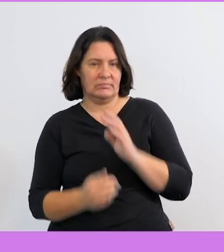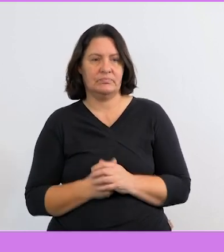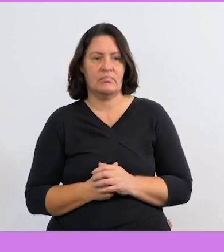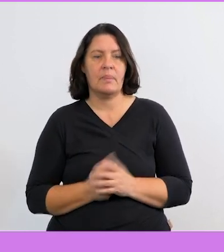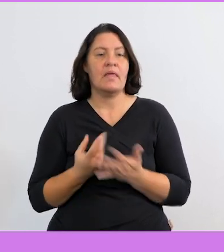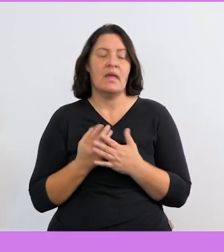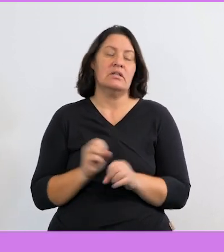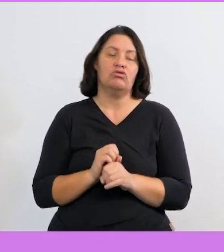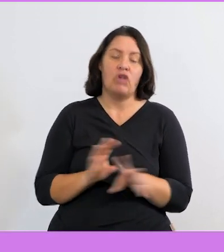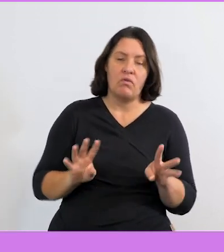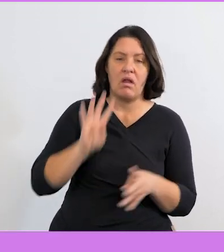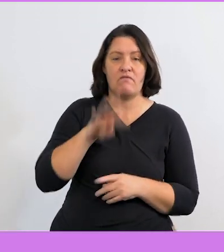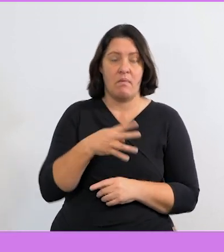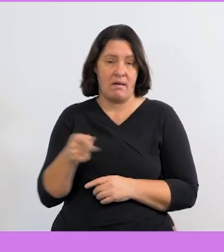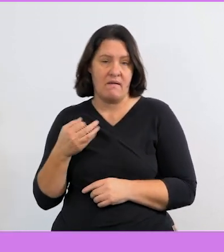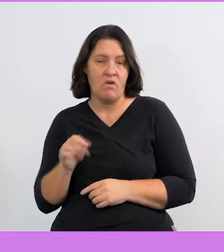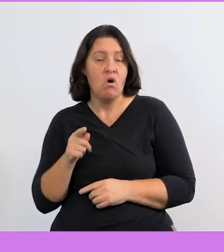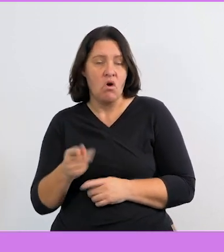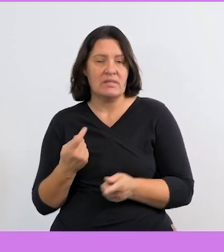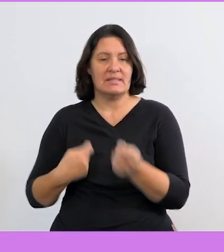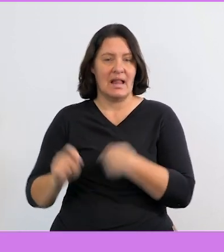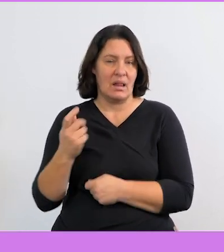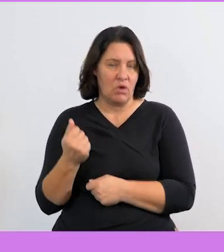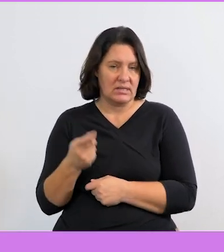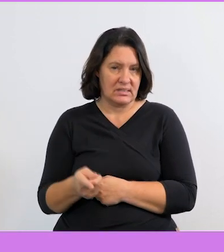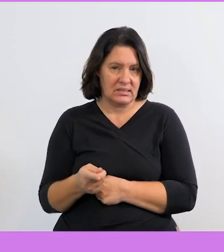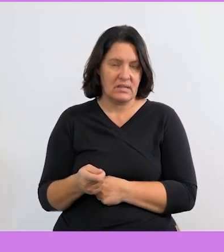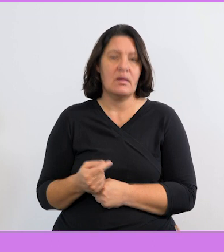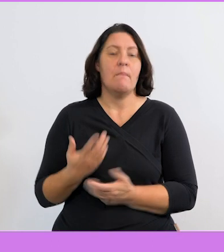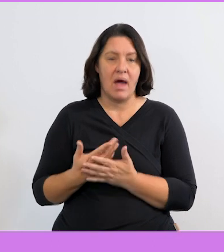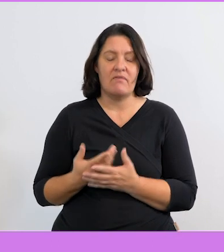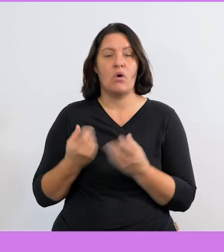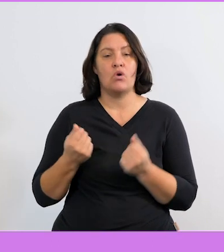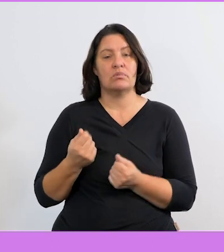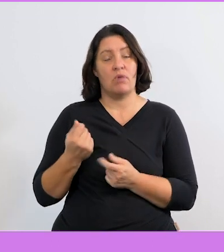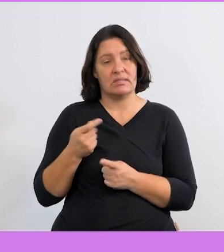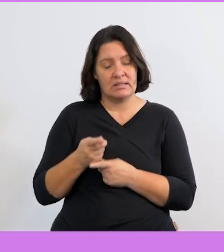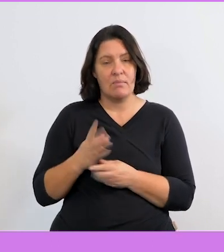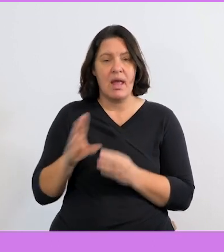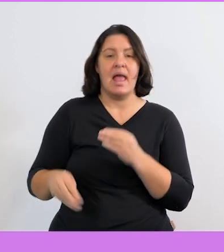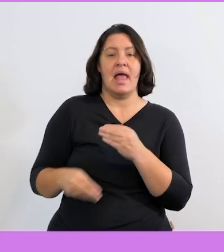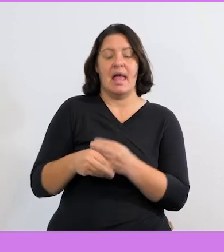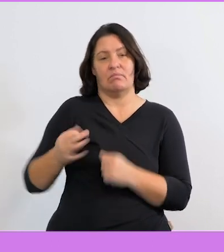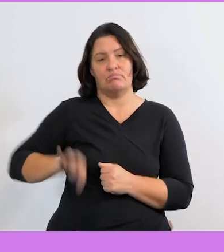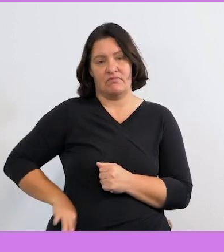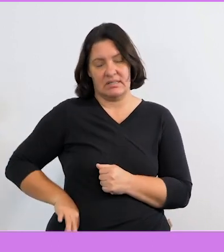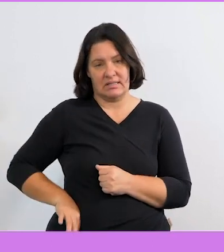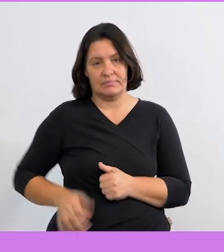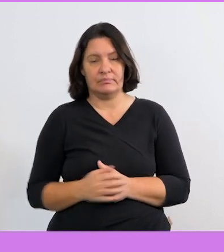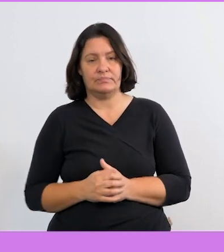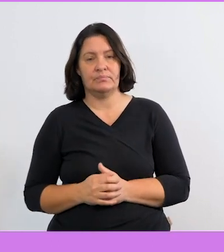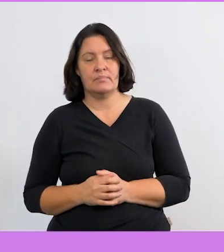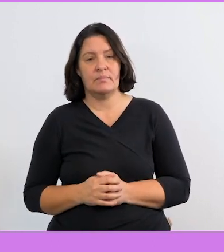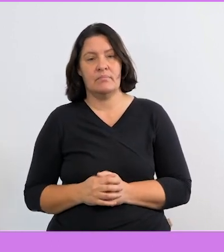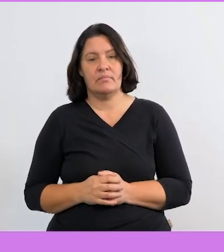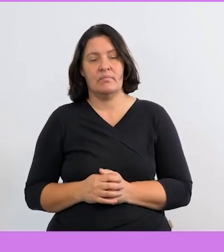look at all of that. And then the general formula for selling price is where I take my cost price and I add my